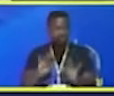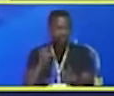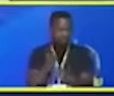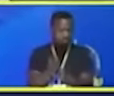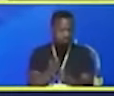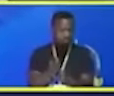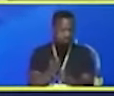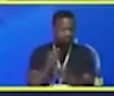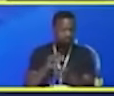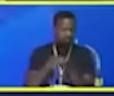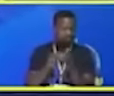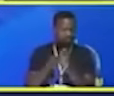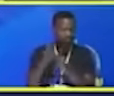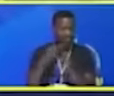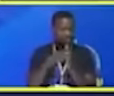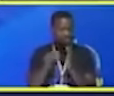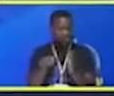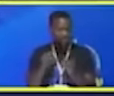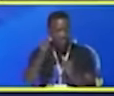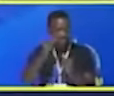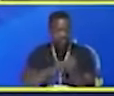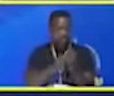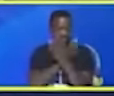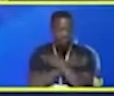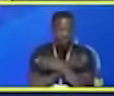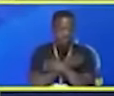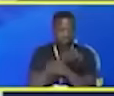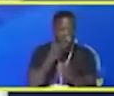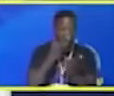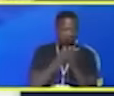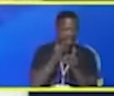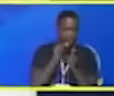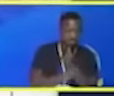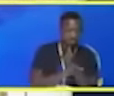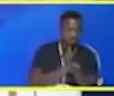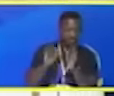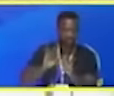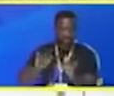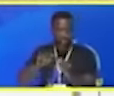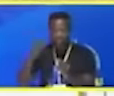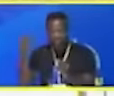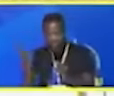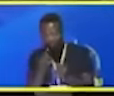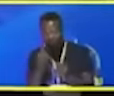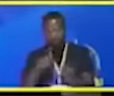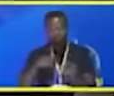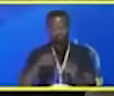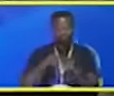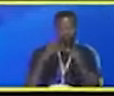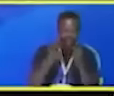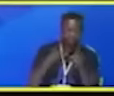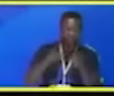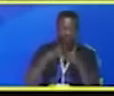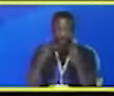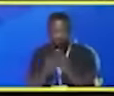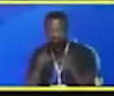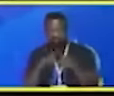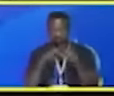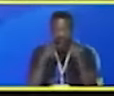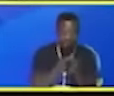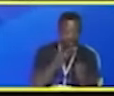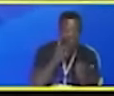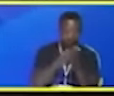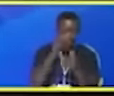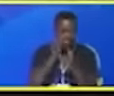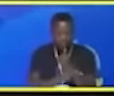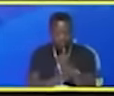Now, believers say this every Sunday, and yet we do not know the power that is contained there. Surely we say, goodness and mercy